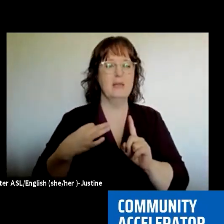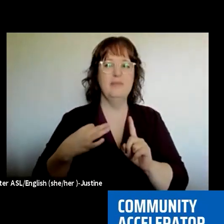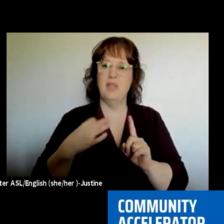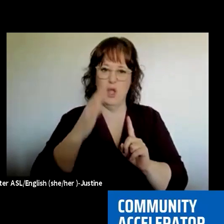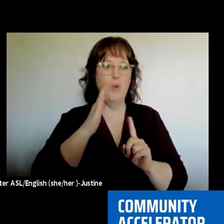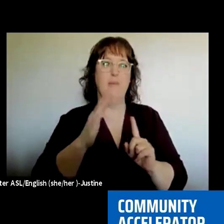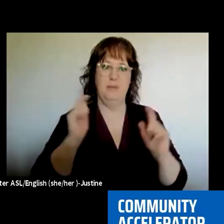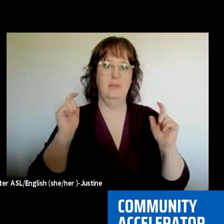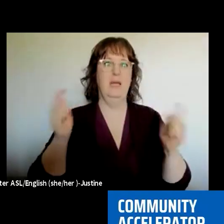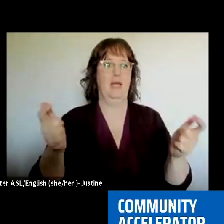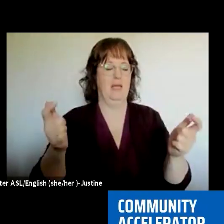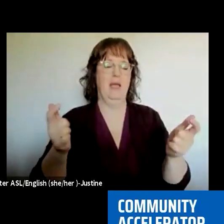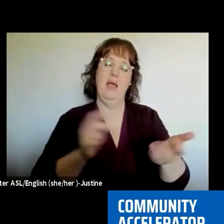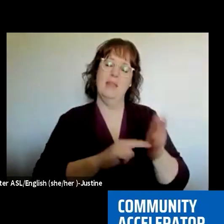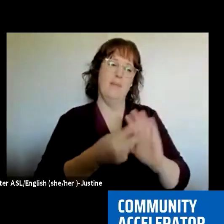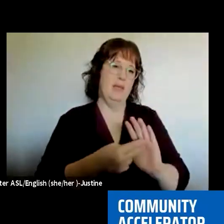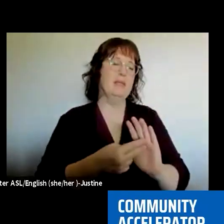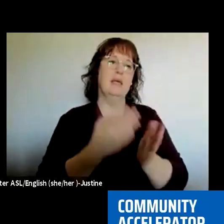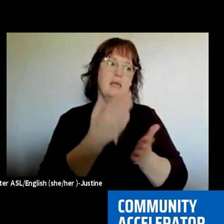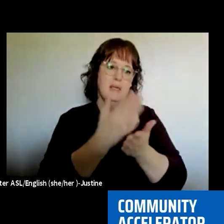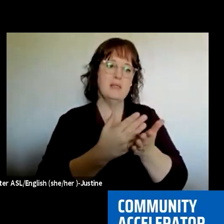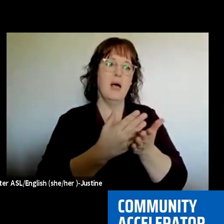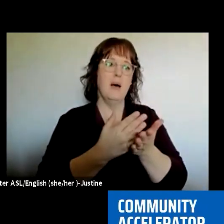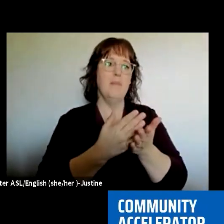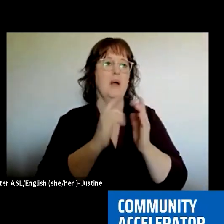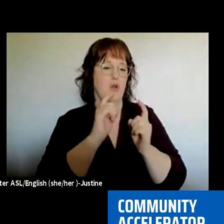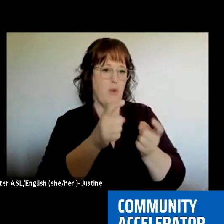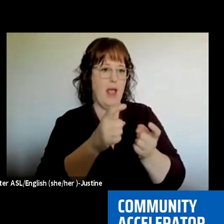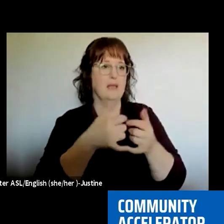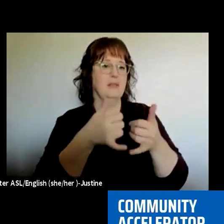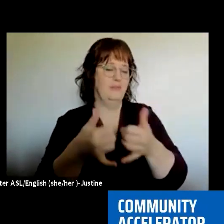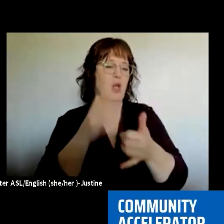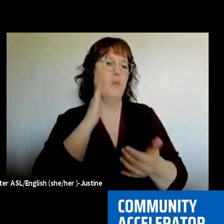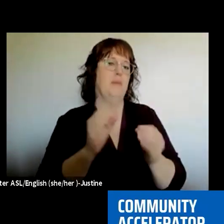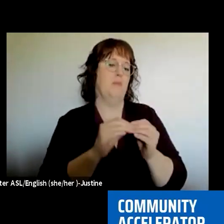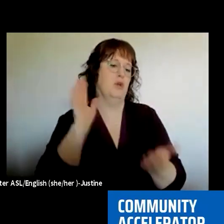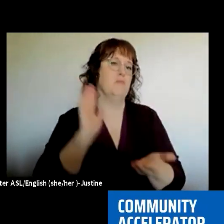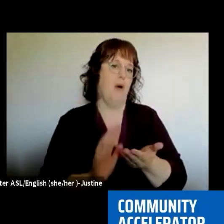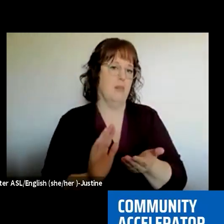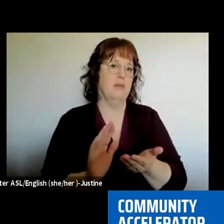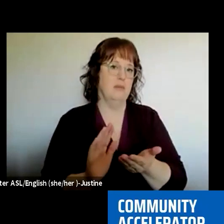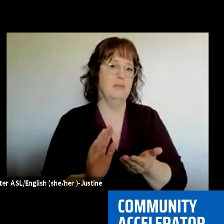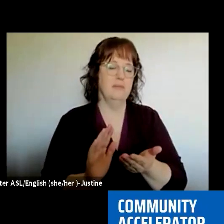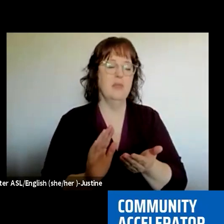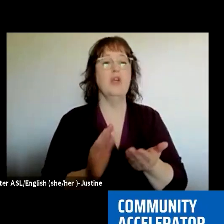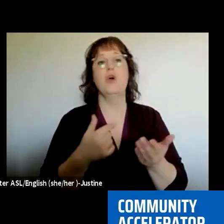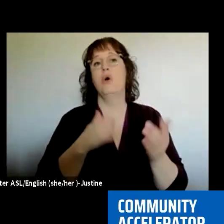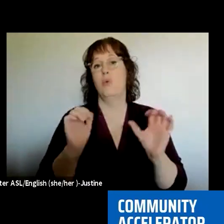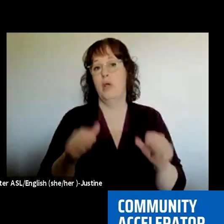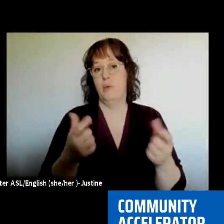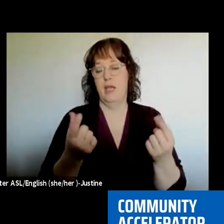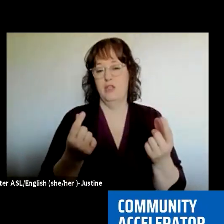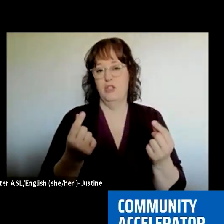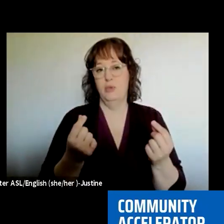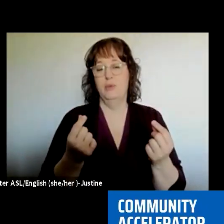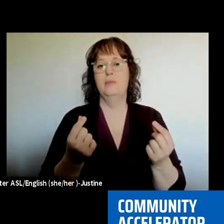just inevitably be lower than in previous cycles. What I can recommend is that the most important thing you can do is to make